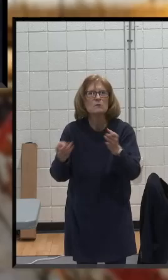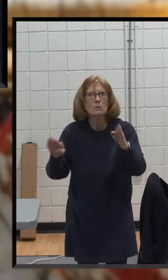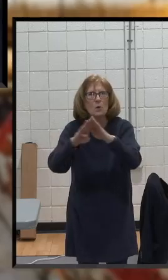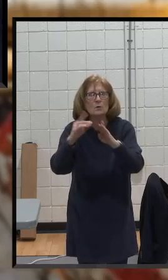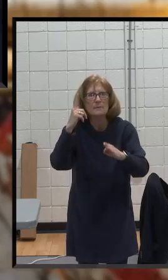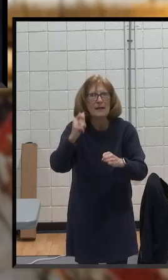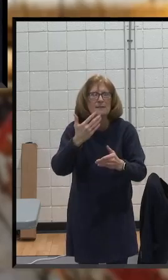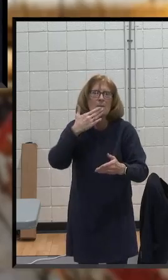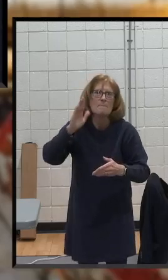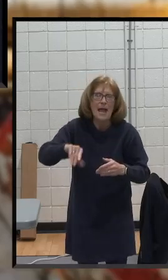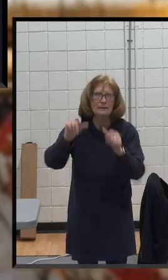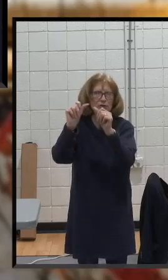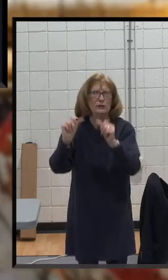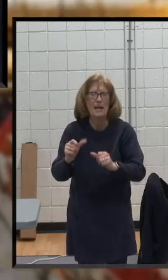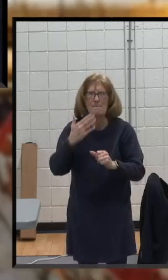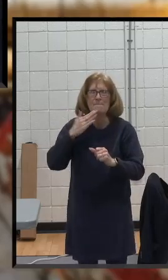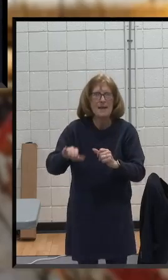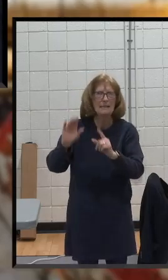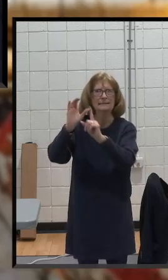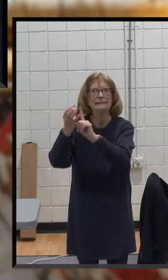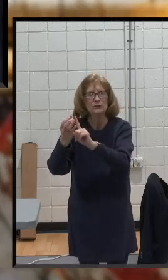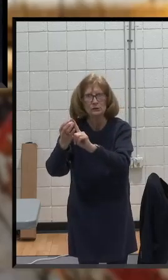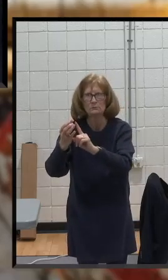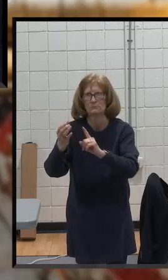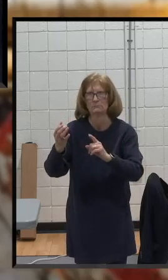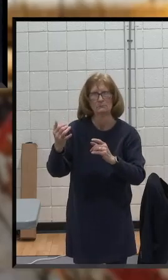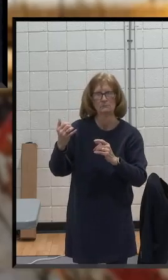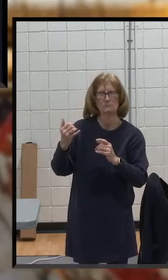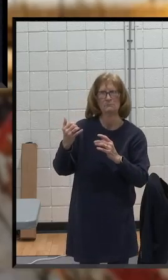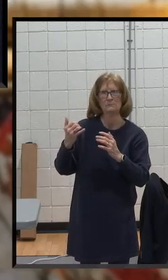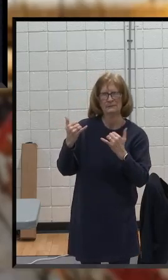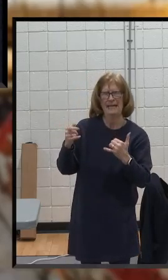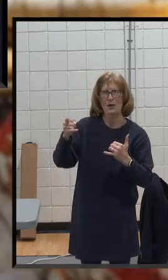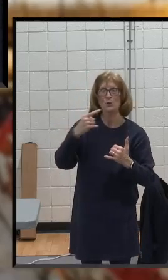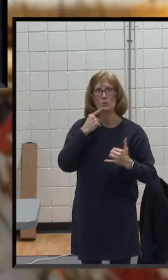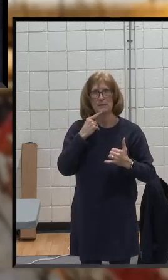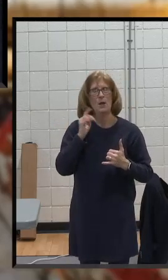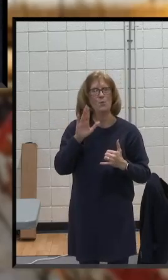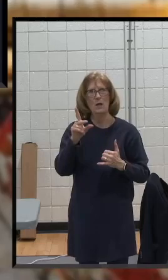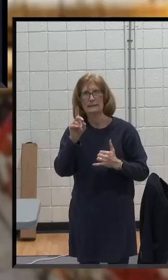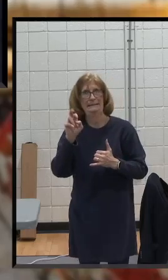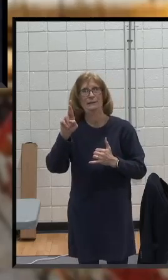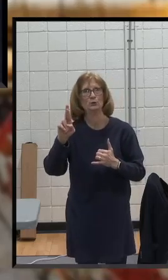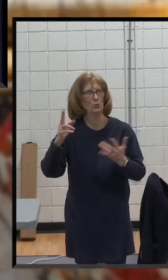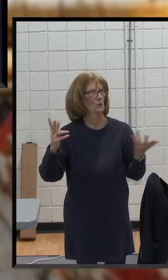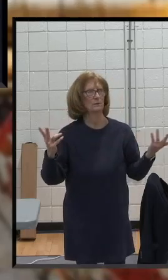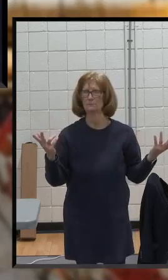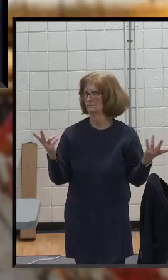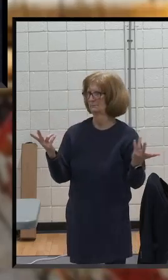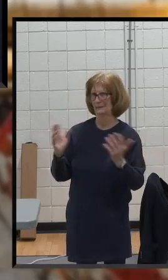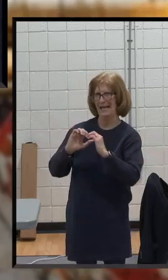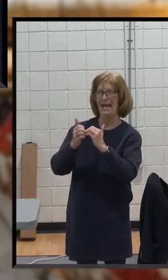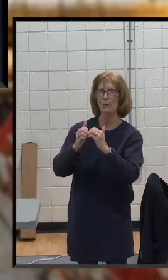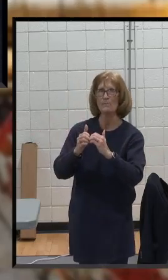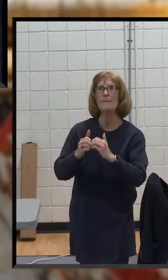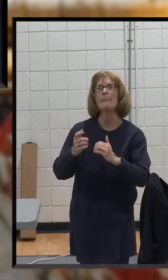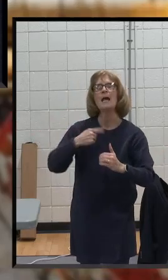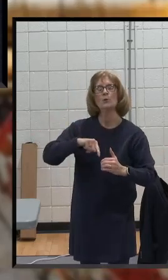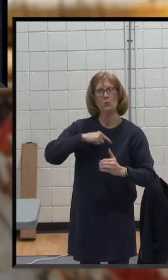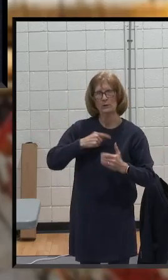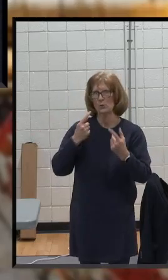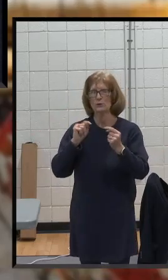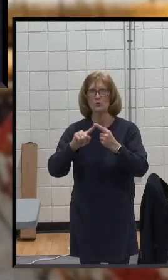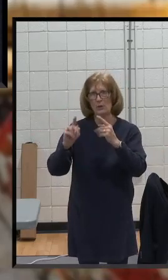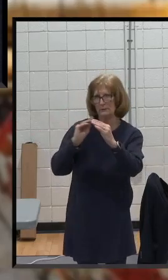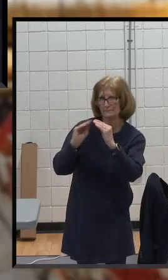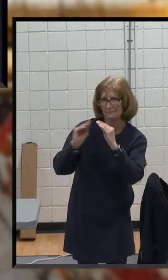years. We're doing what we can where funding is available to get these reopened.